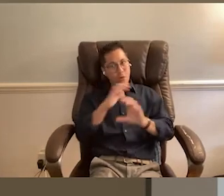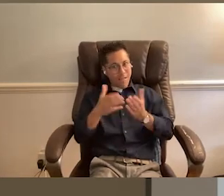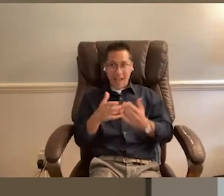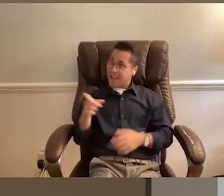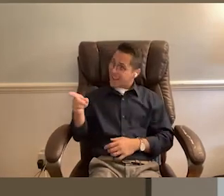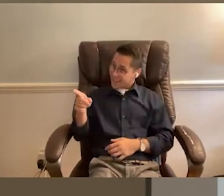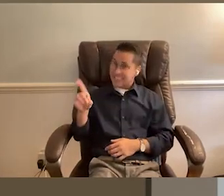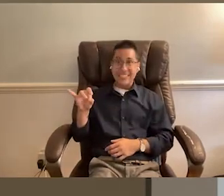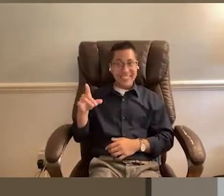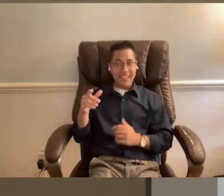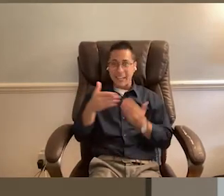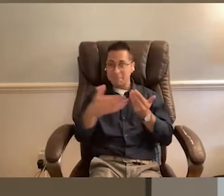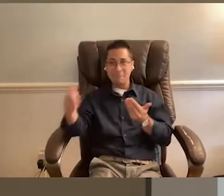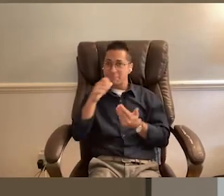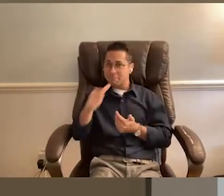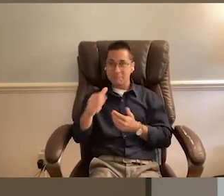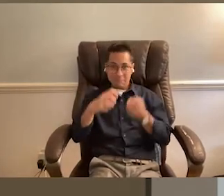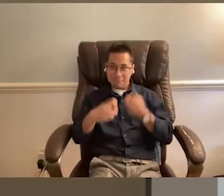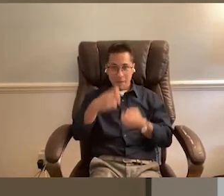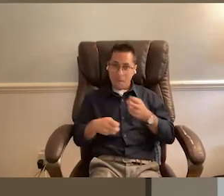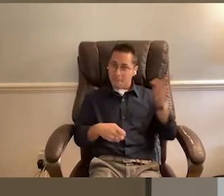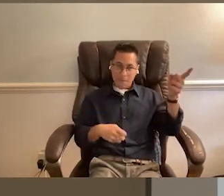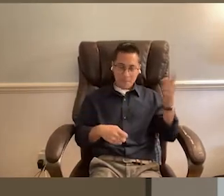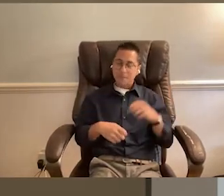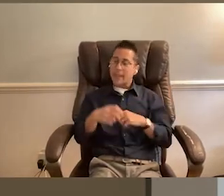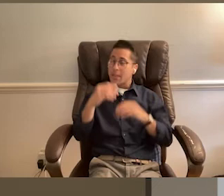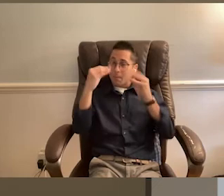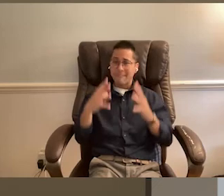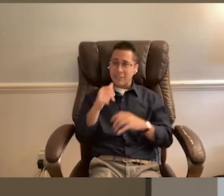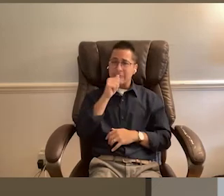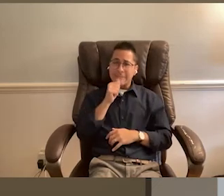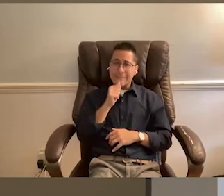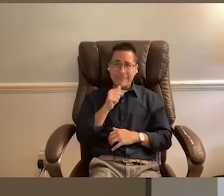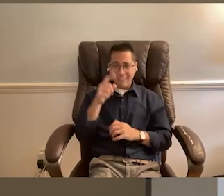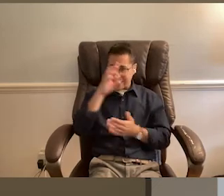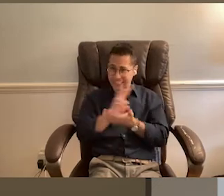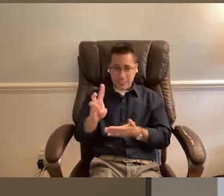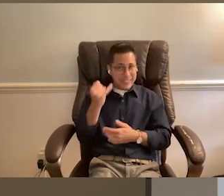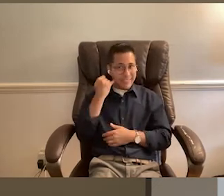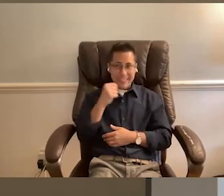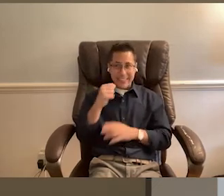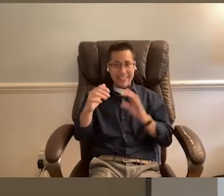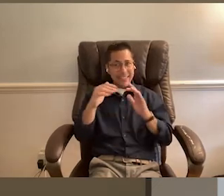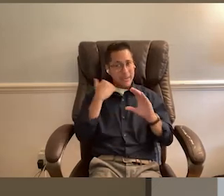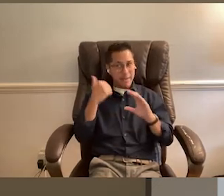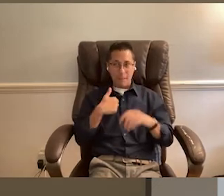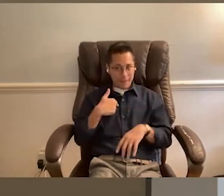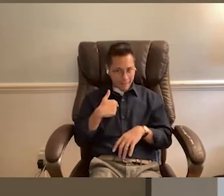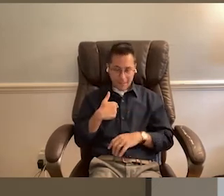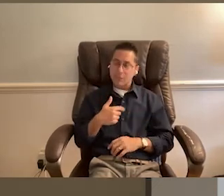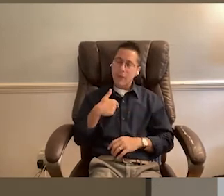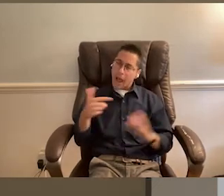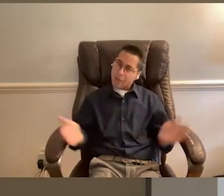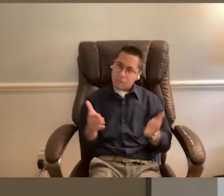So I pulled him into my office and I was like, hey, I heard maybe you're eating like a full Chick-fil-A meal every day in class. And he's like,